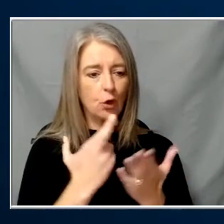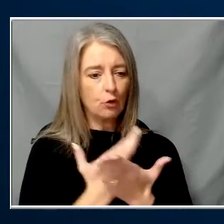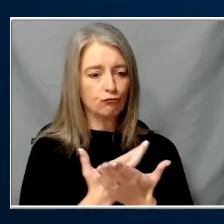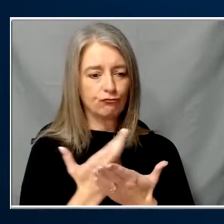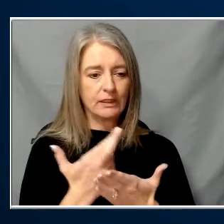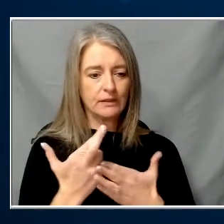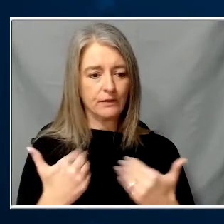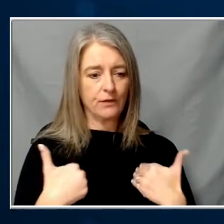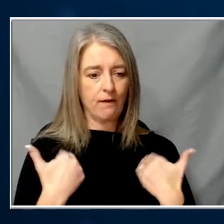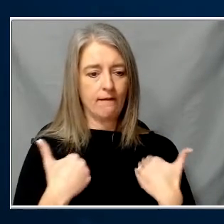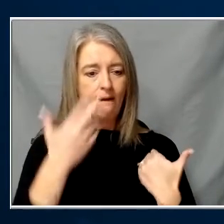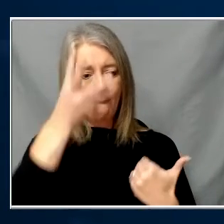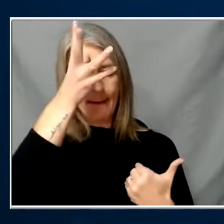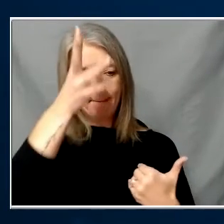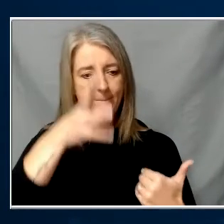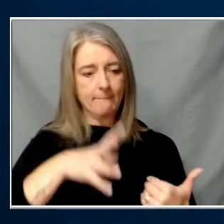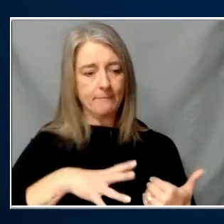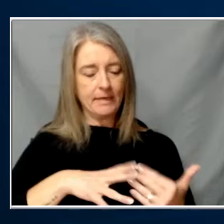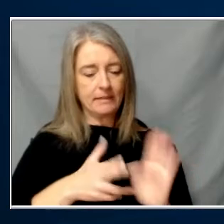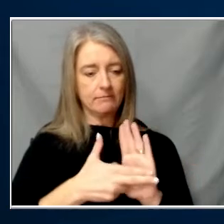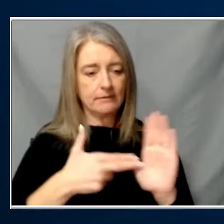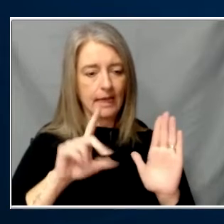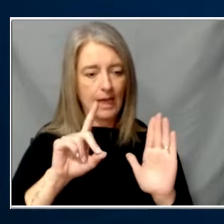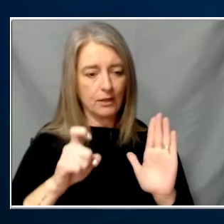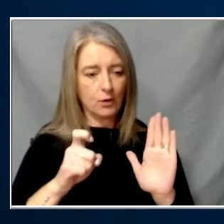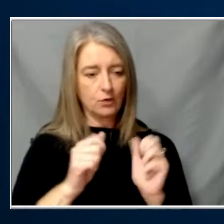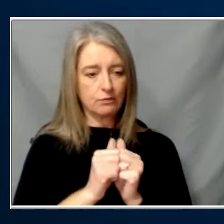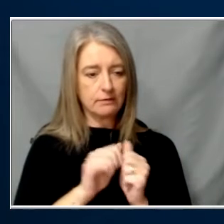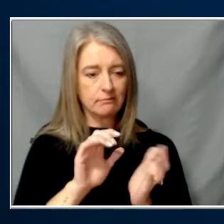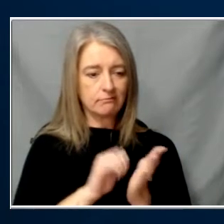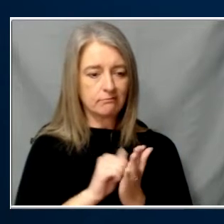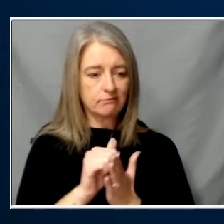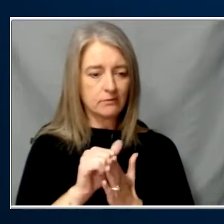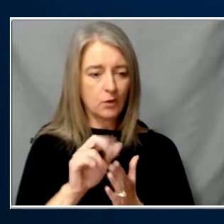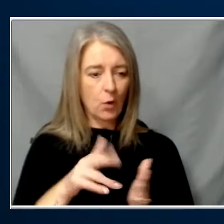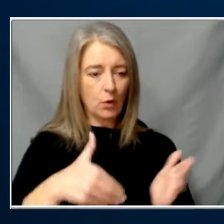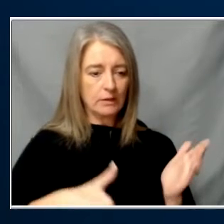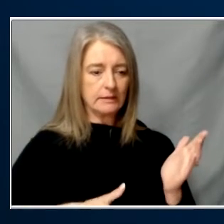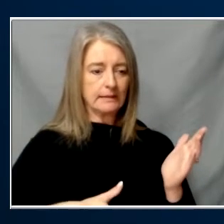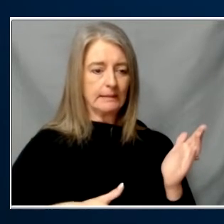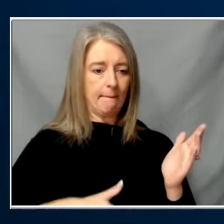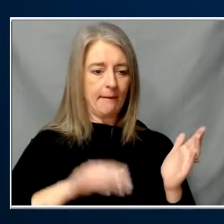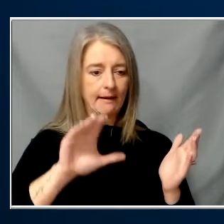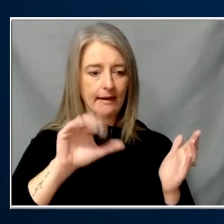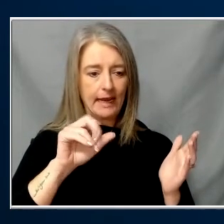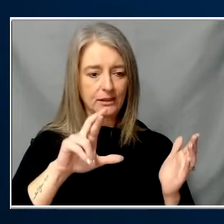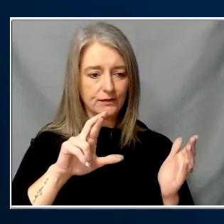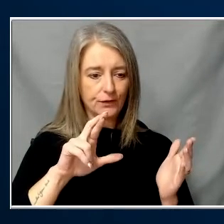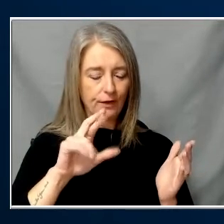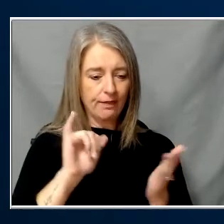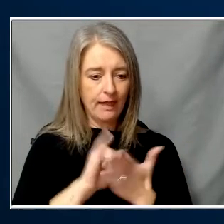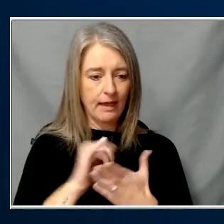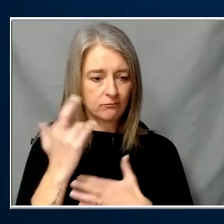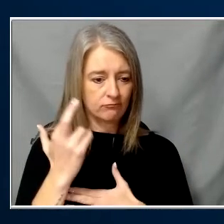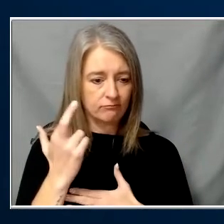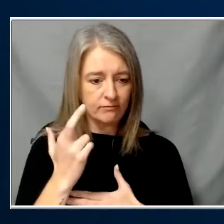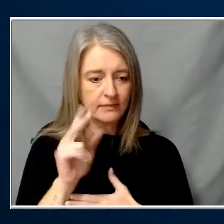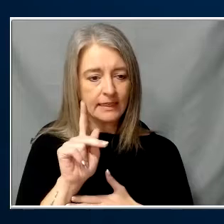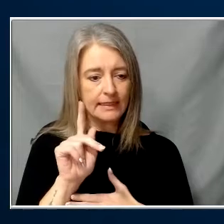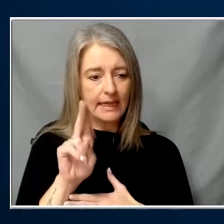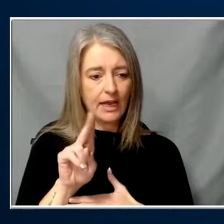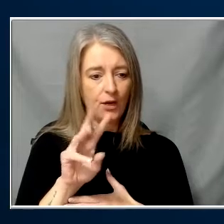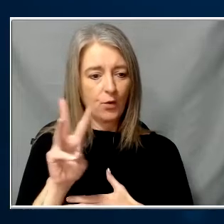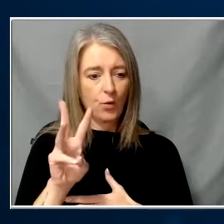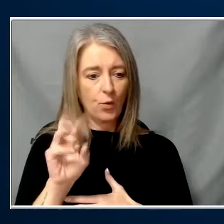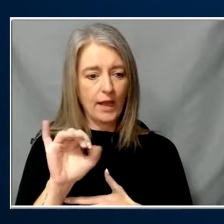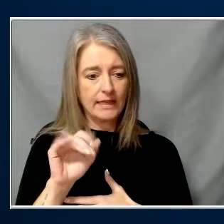young men diagnosed with cancer, or even stomach cancer for that matter. So at the KU Westwood Center, there's a